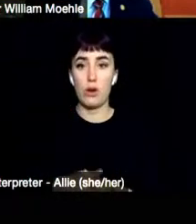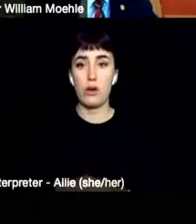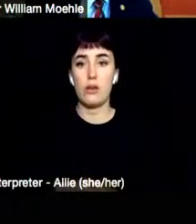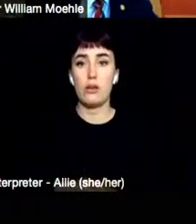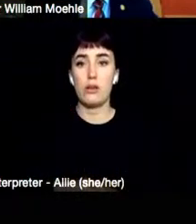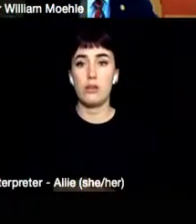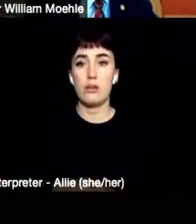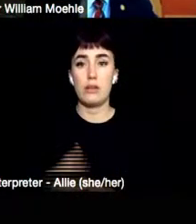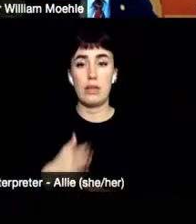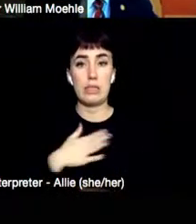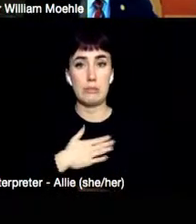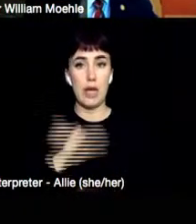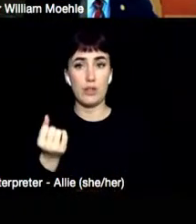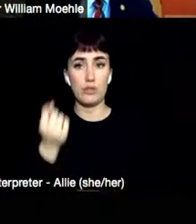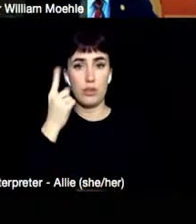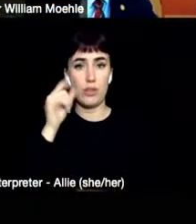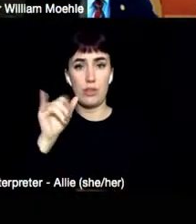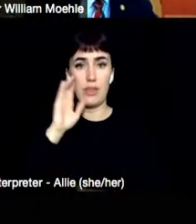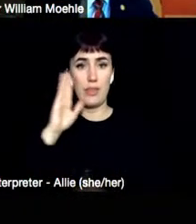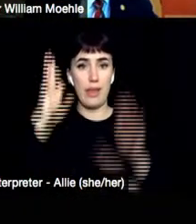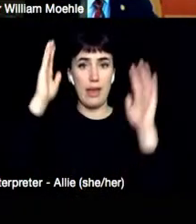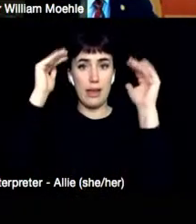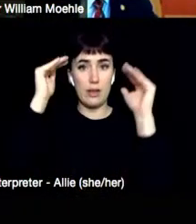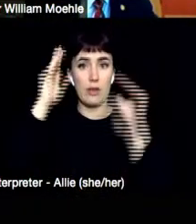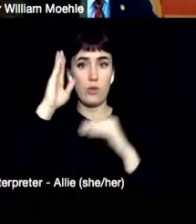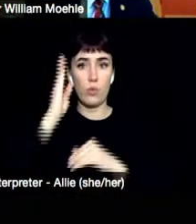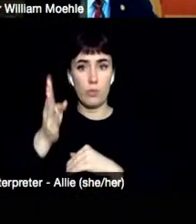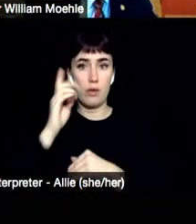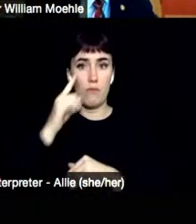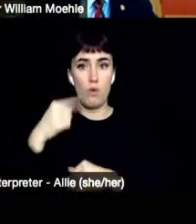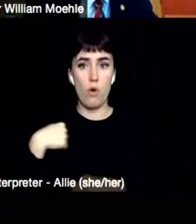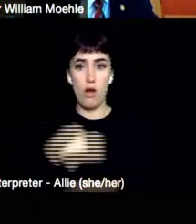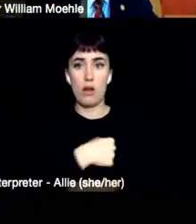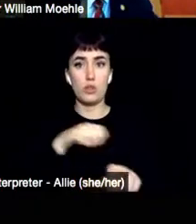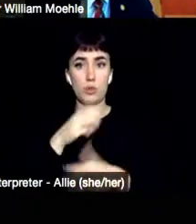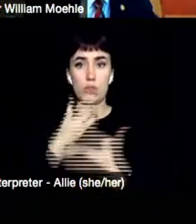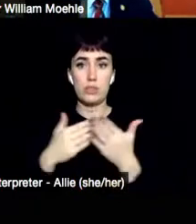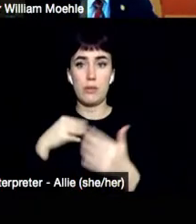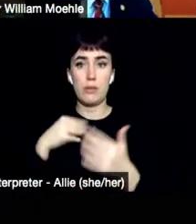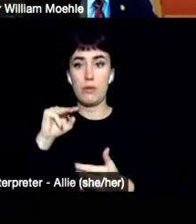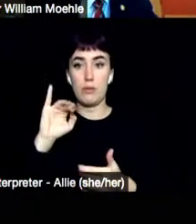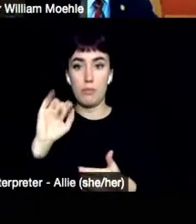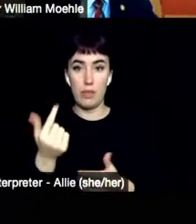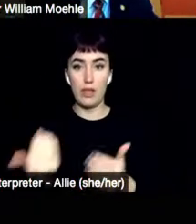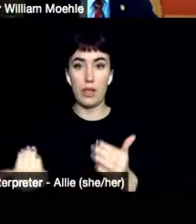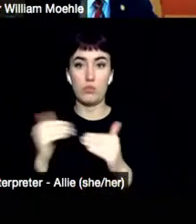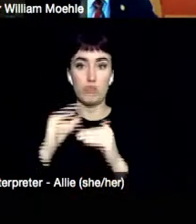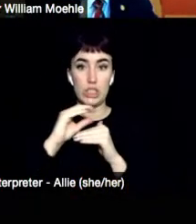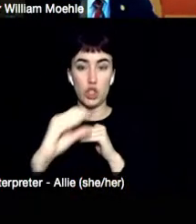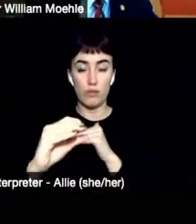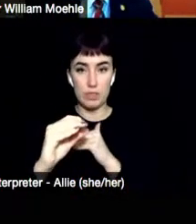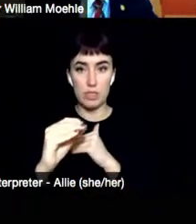it is my understanding that the expectation would be for us to do some of those milling and resurfacing